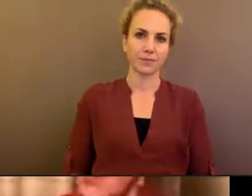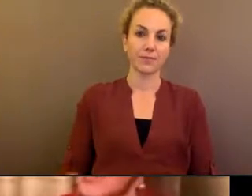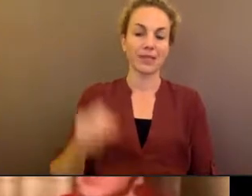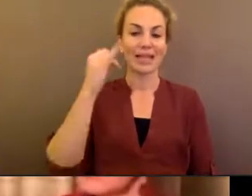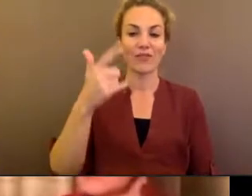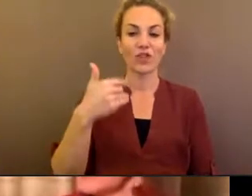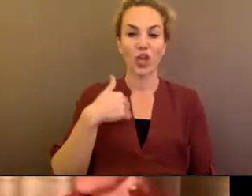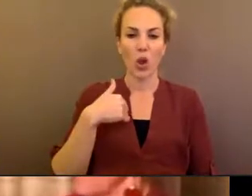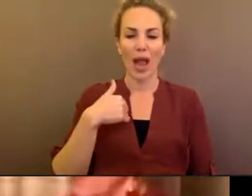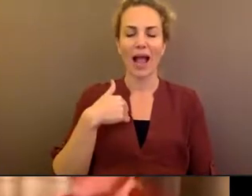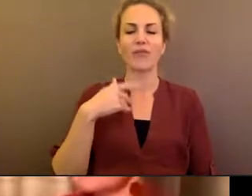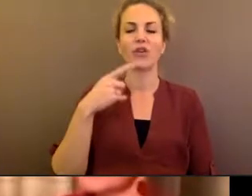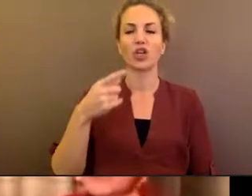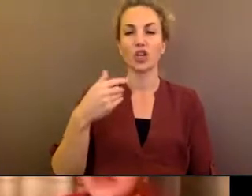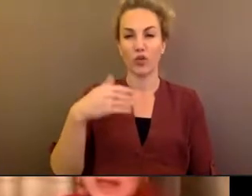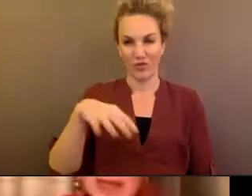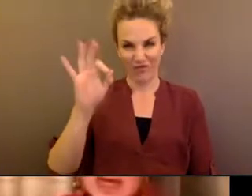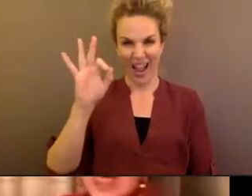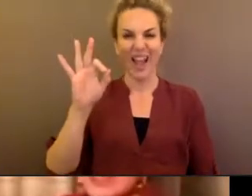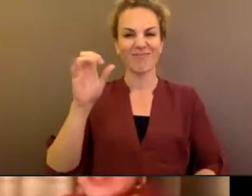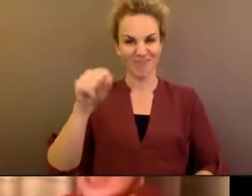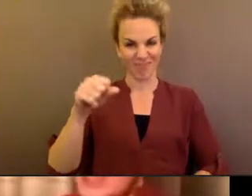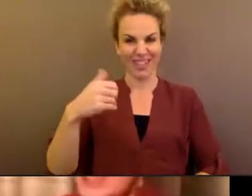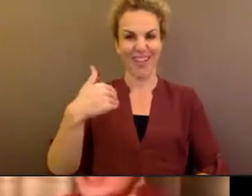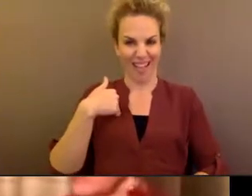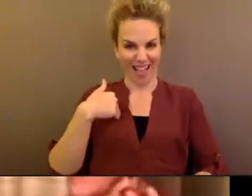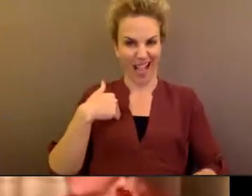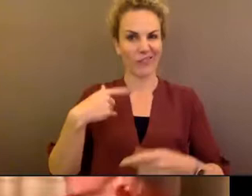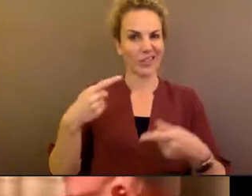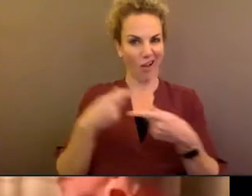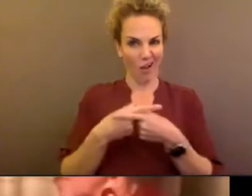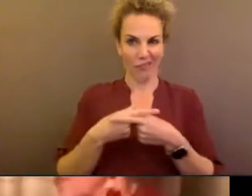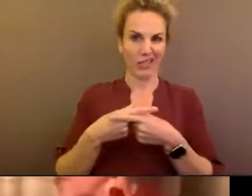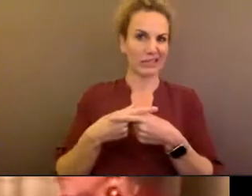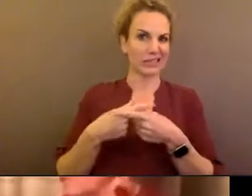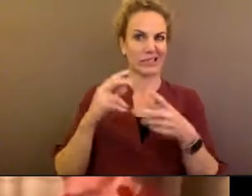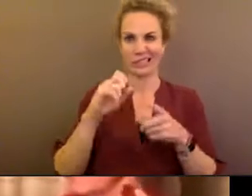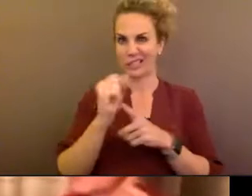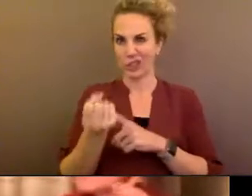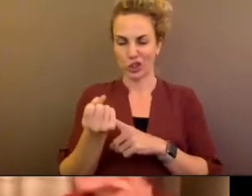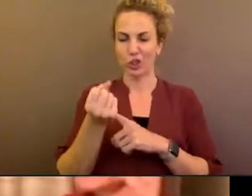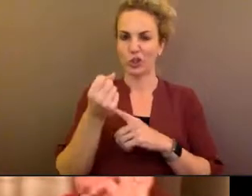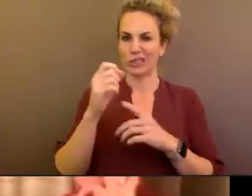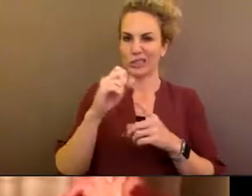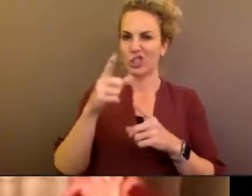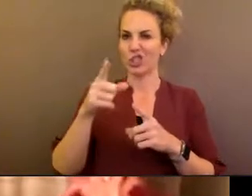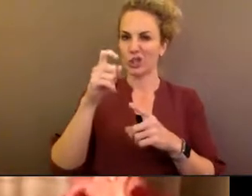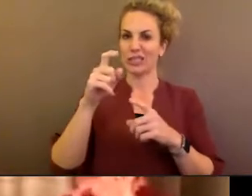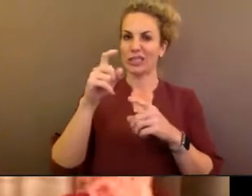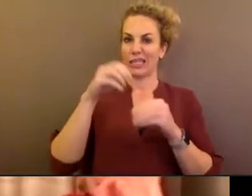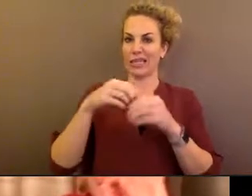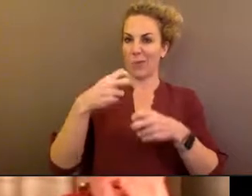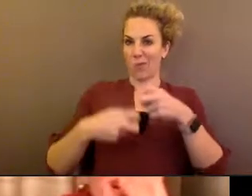If you have ascertained that you have a dilemma, then you need to understand the dilemma. And in a